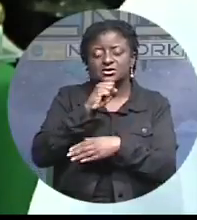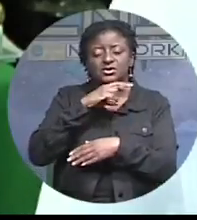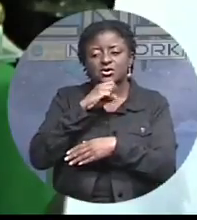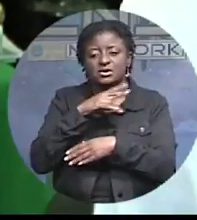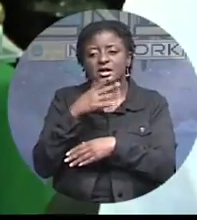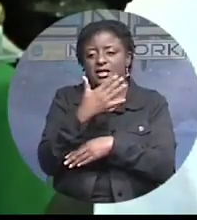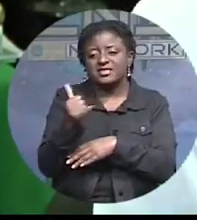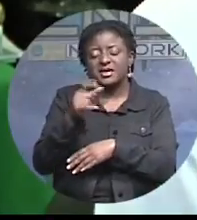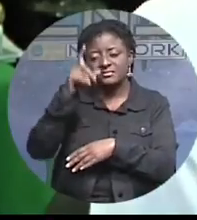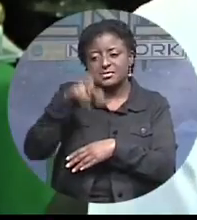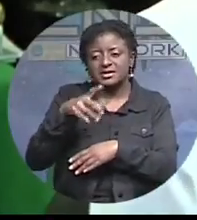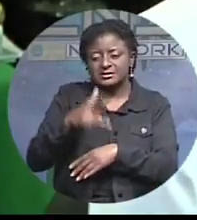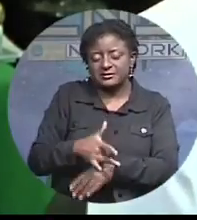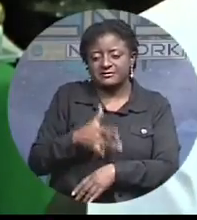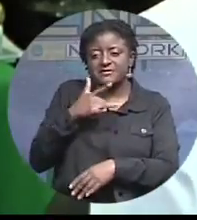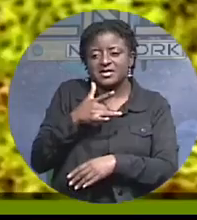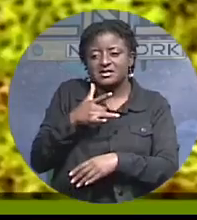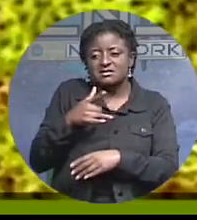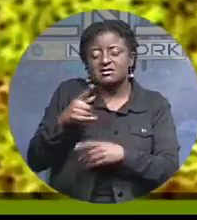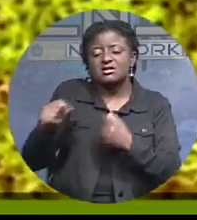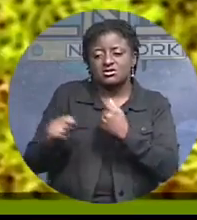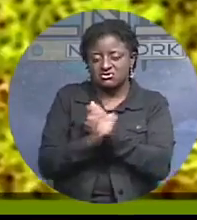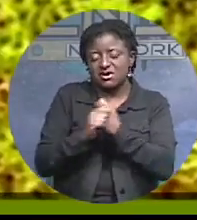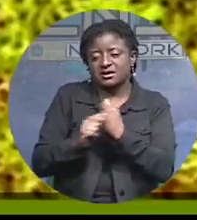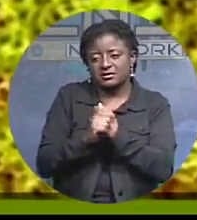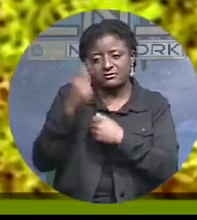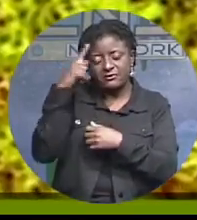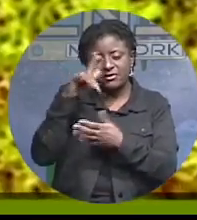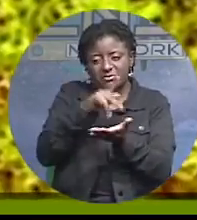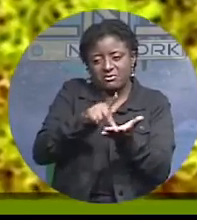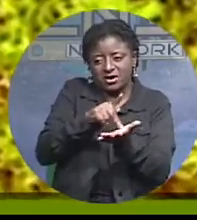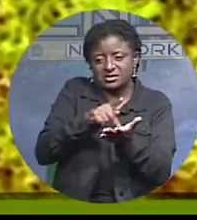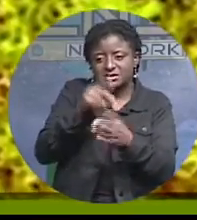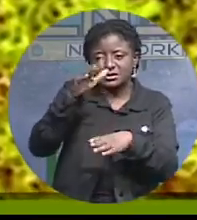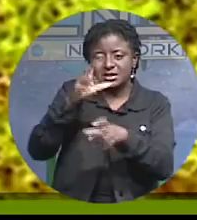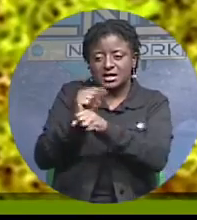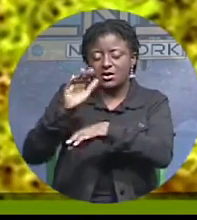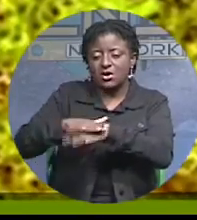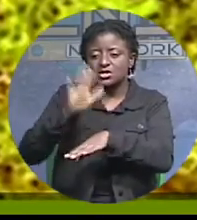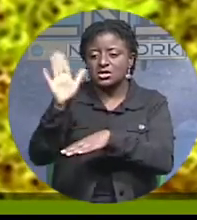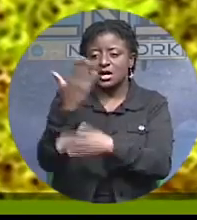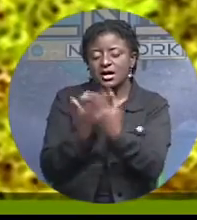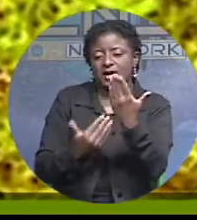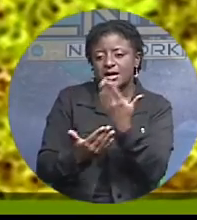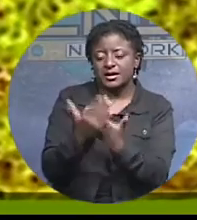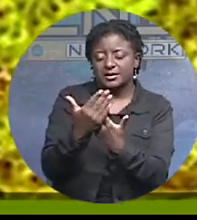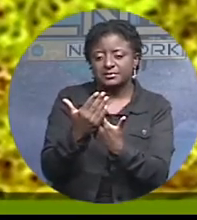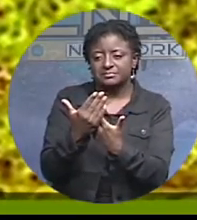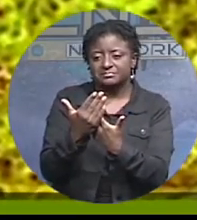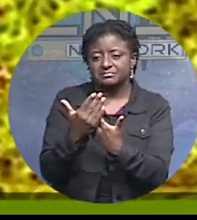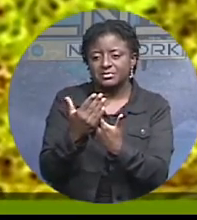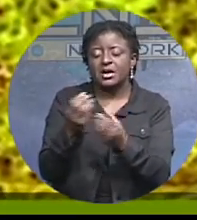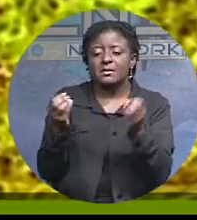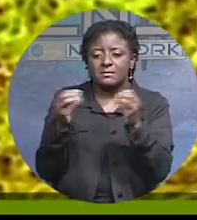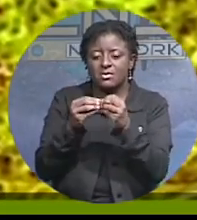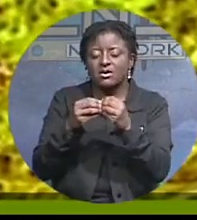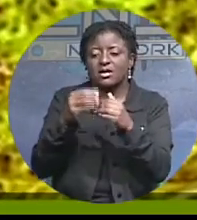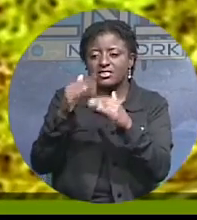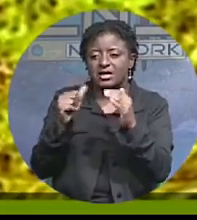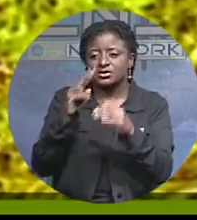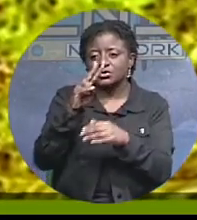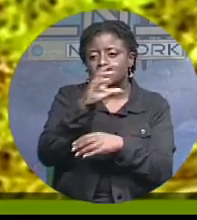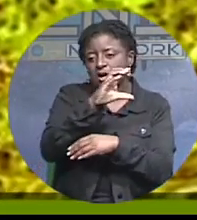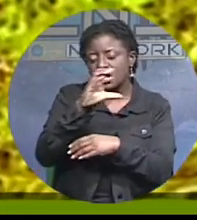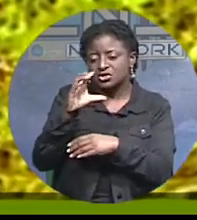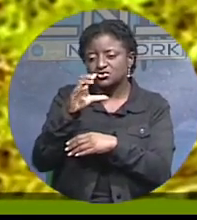threatened for the toxins to get on your hands. Environmental health officials confirm that so far more than 200 adult